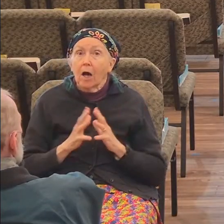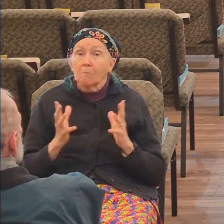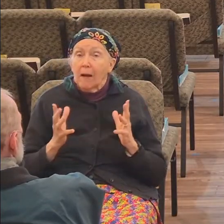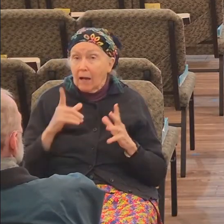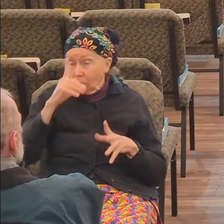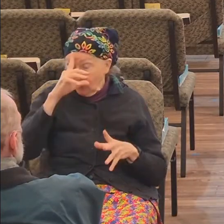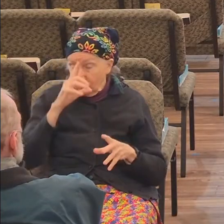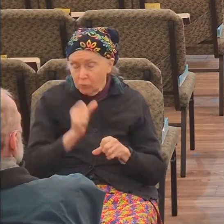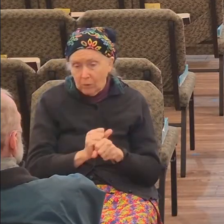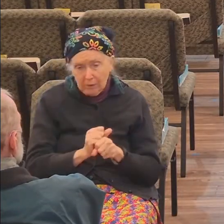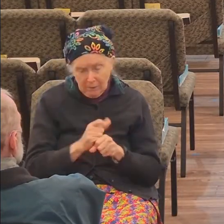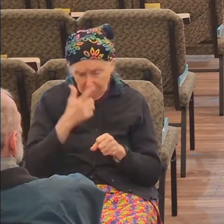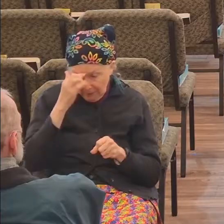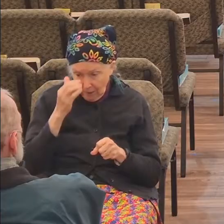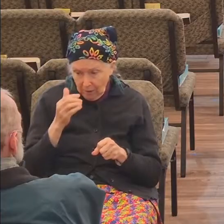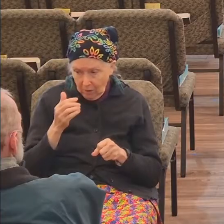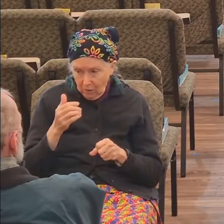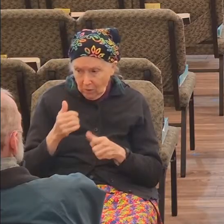Yeah.